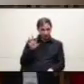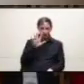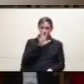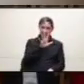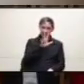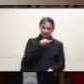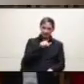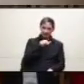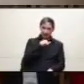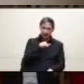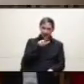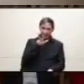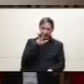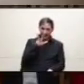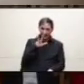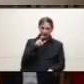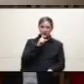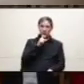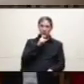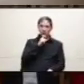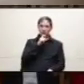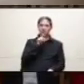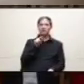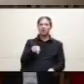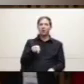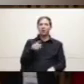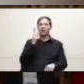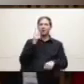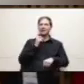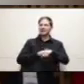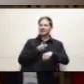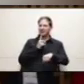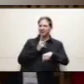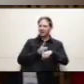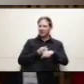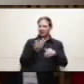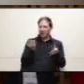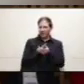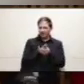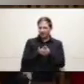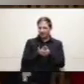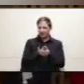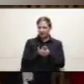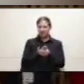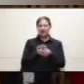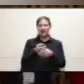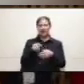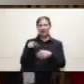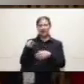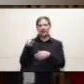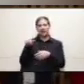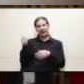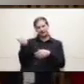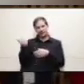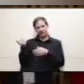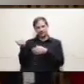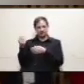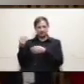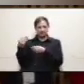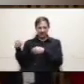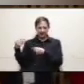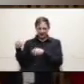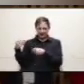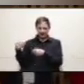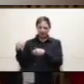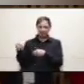5.8 was used in relation to disciplinary cases, and 677,000 was used for other matters. So in